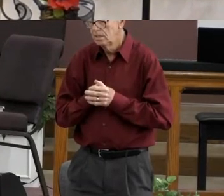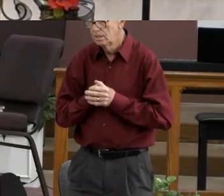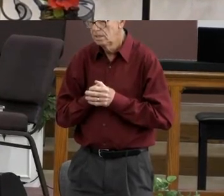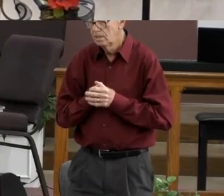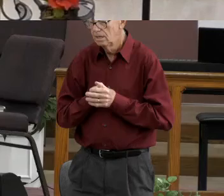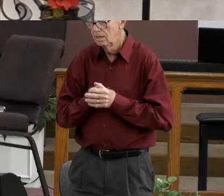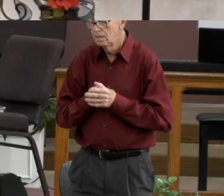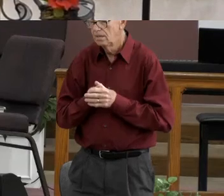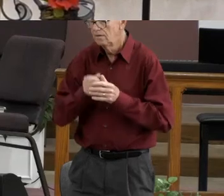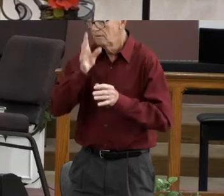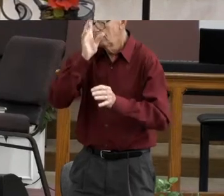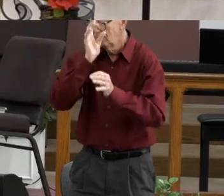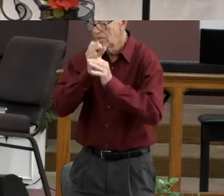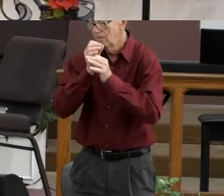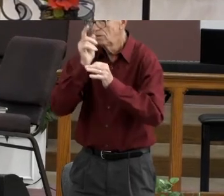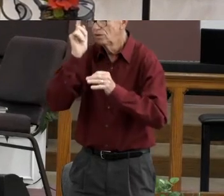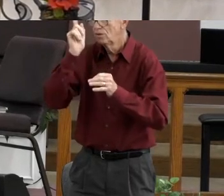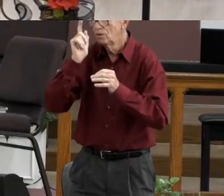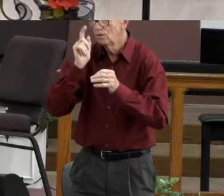being faithful to You.